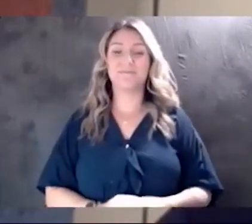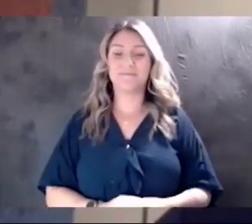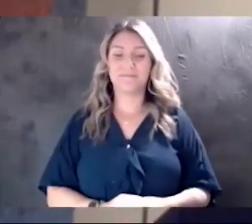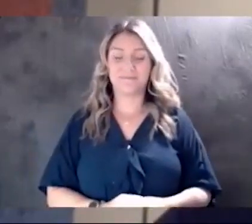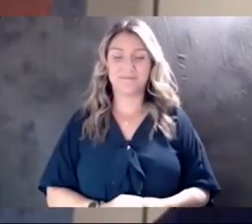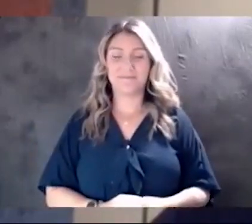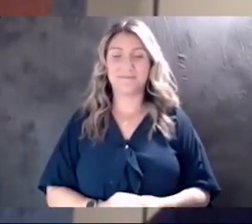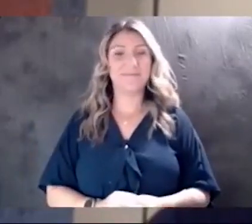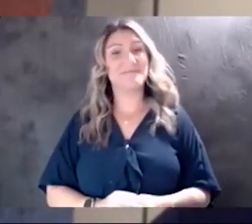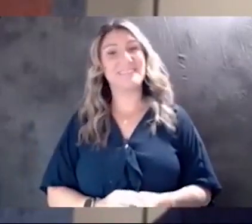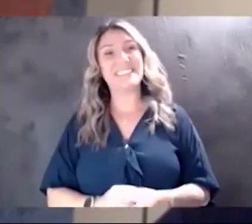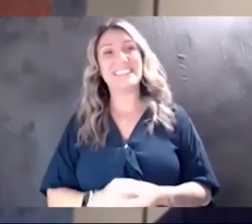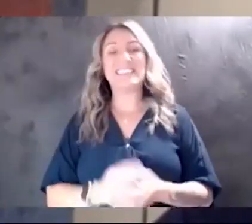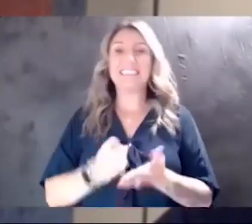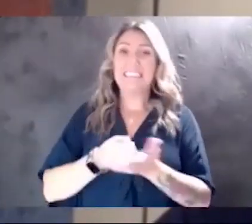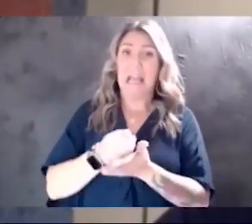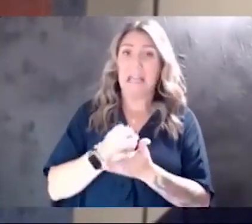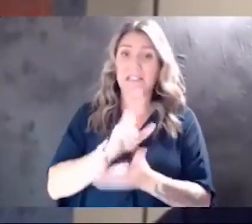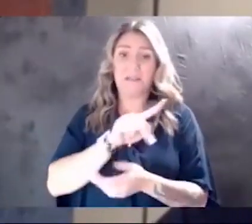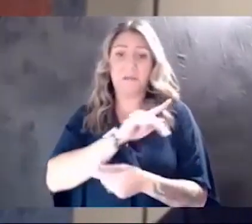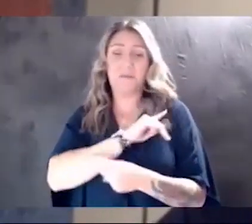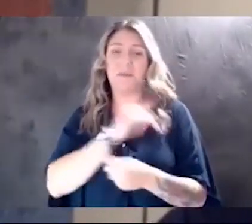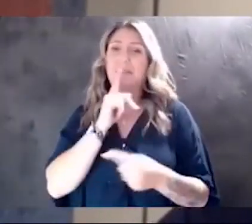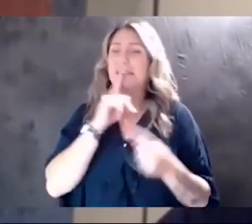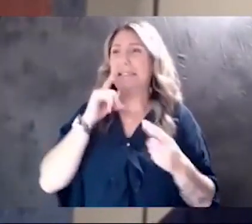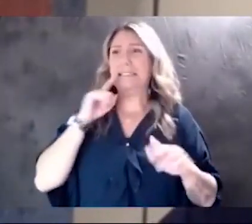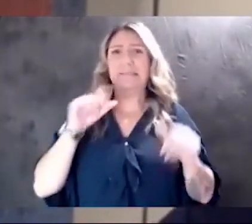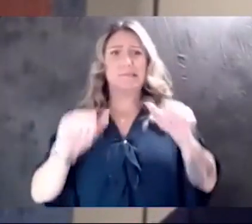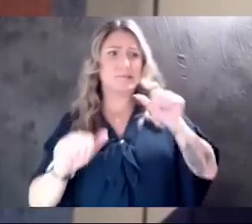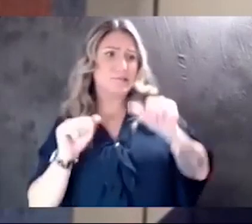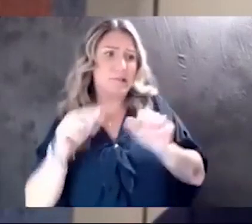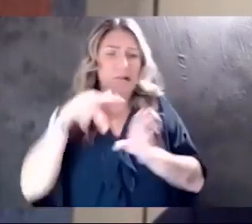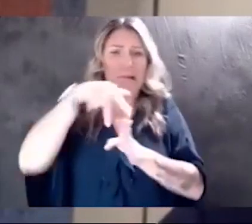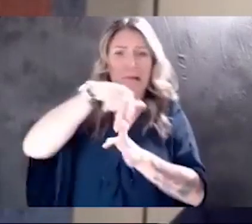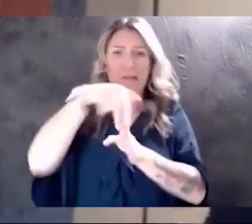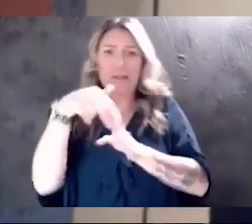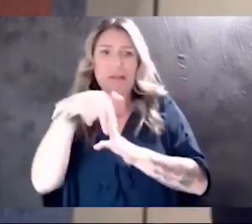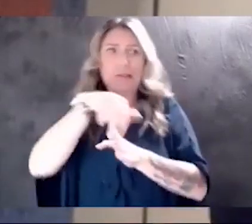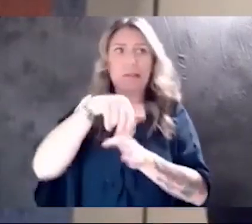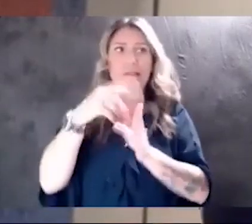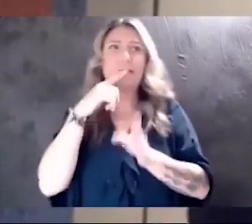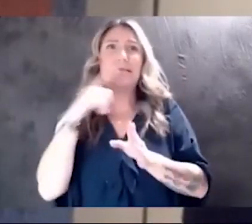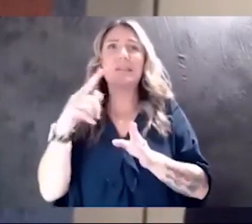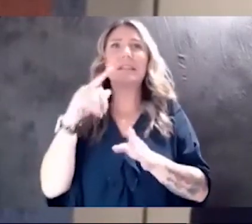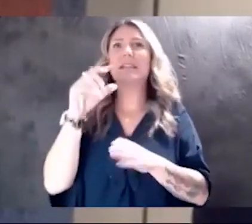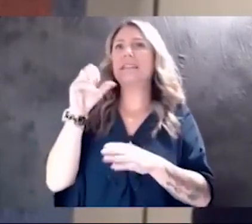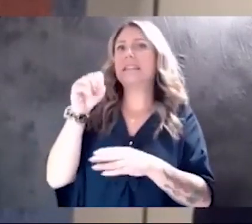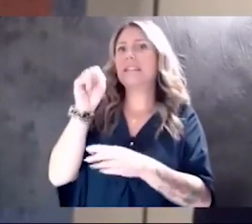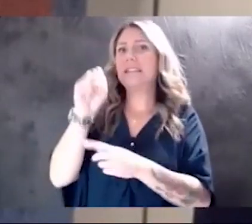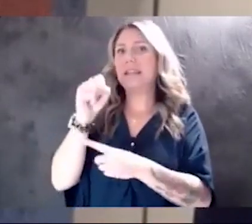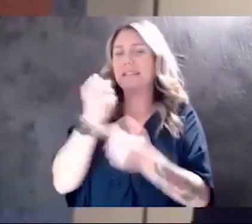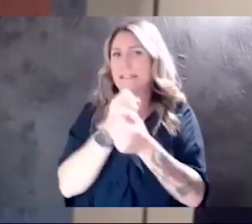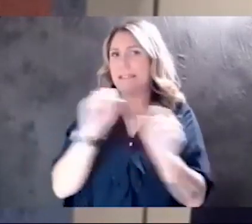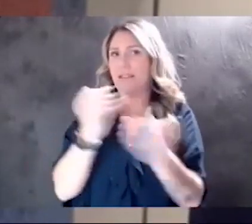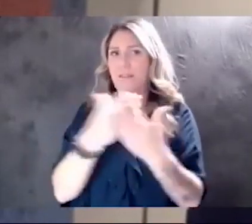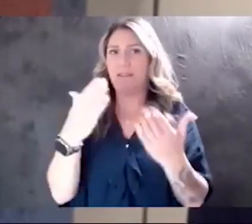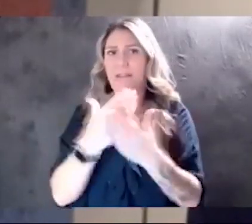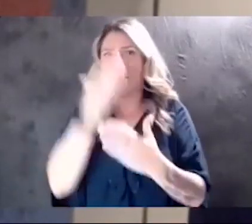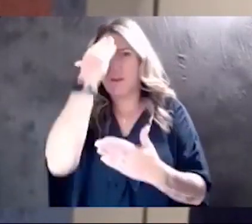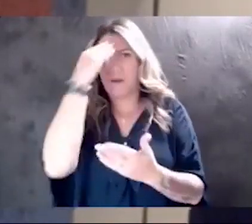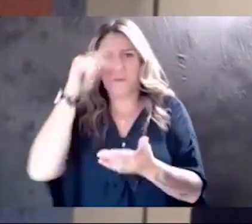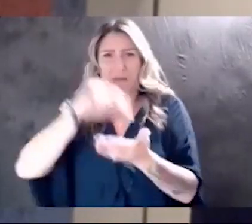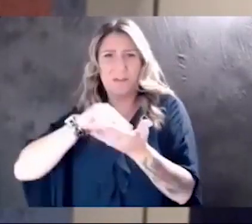I honestly, personally, I wrestle with that decision back and forth. Yes, I know it's the safest thing. As a nurse, I know that